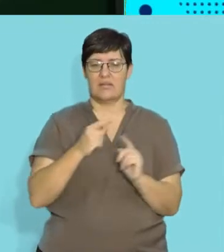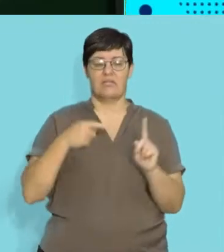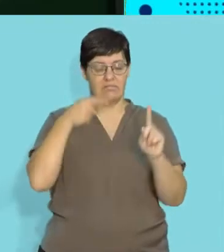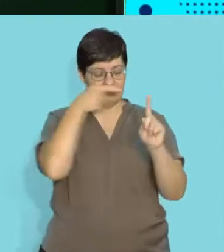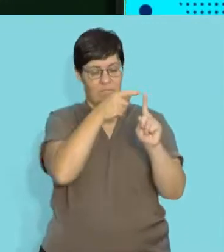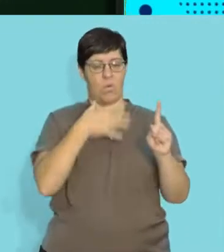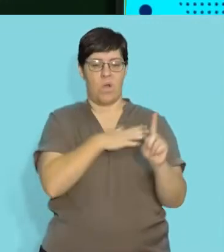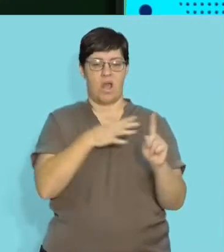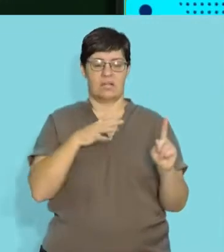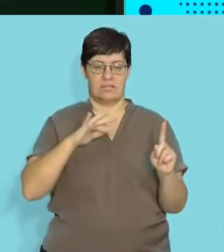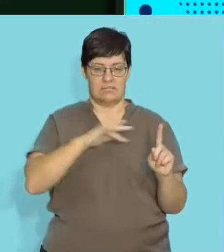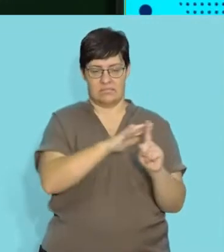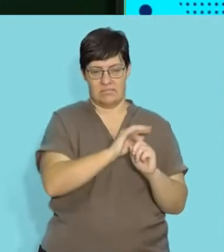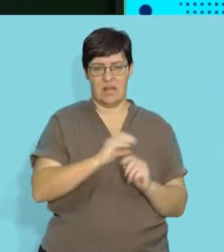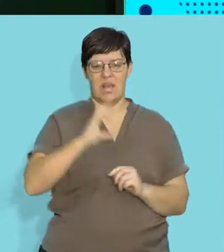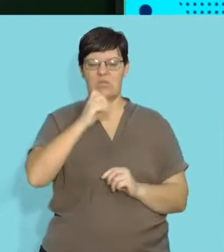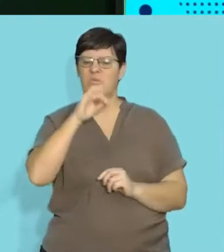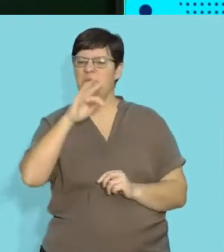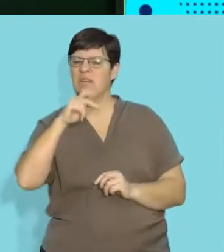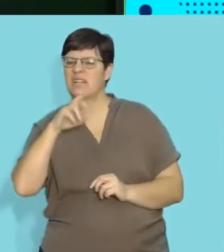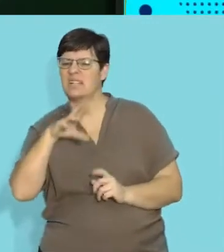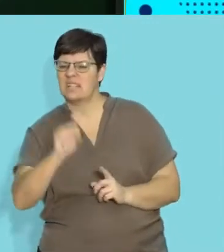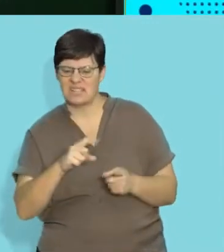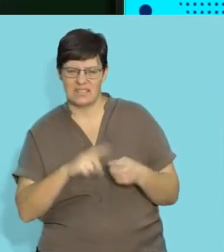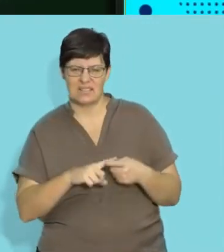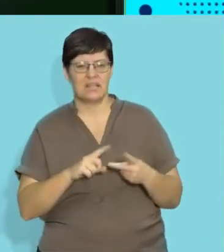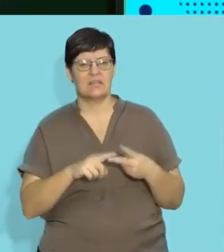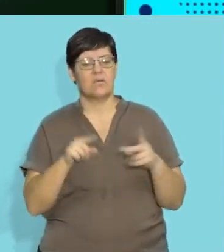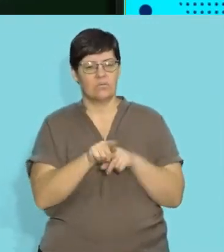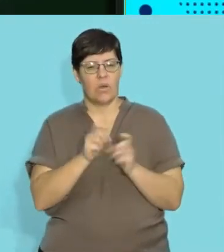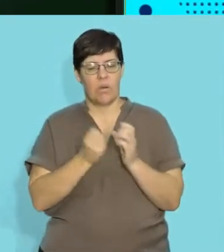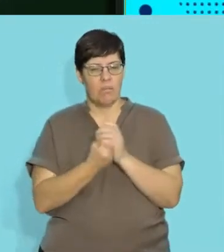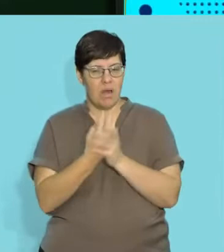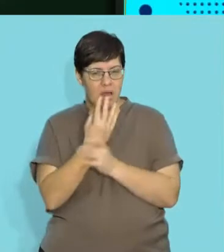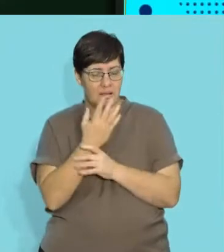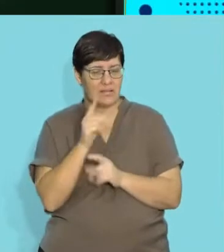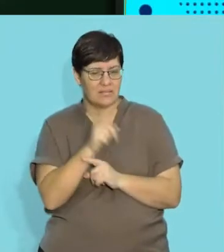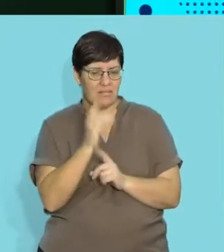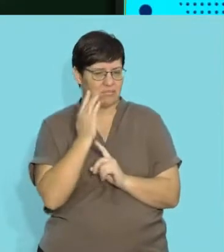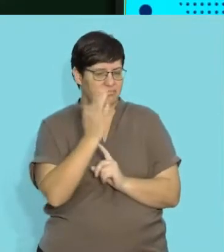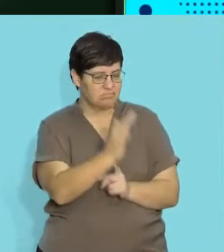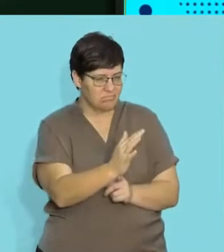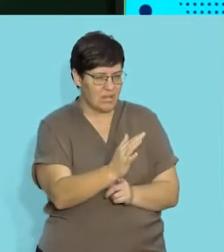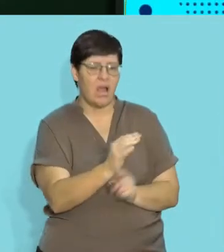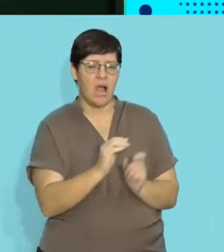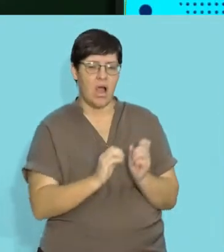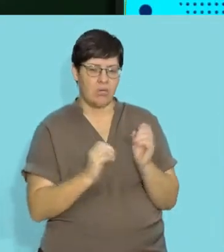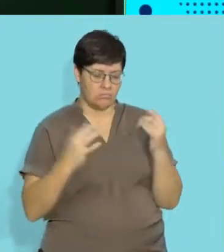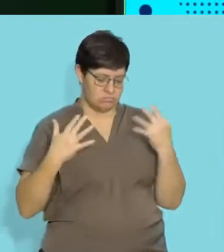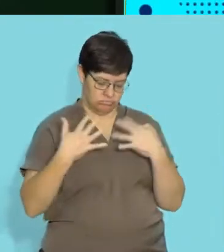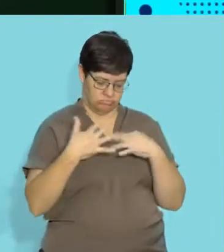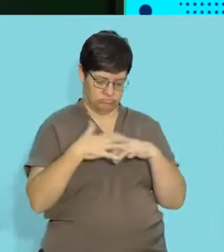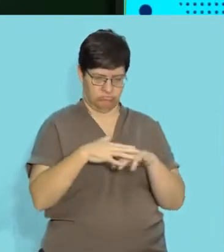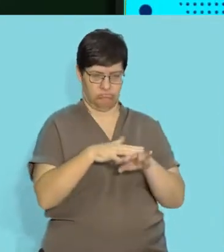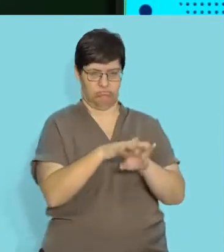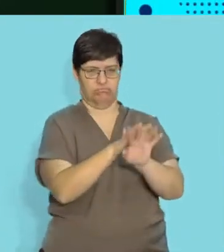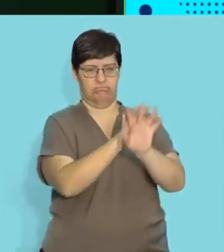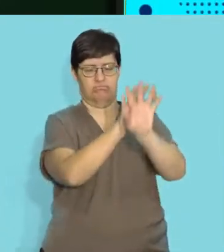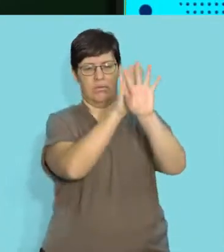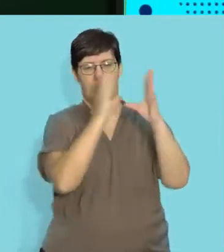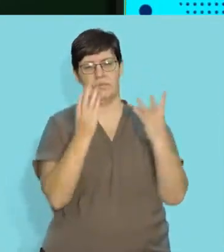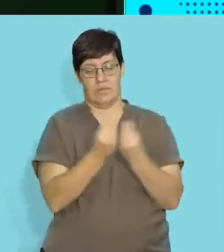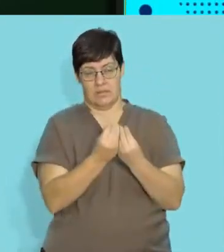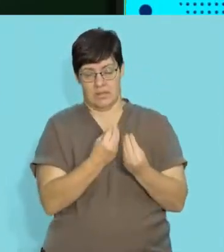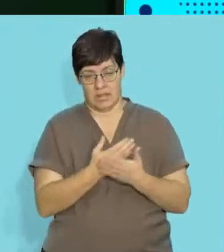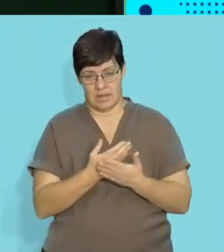grow towards a solid object. So we see this in amongst your creepers. We also see this among plants and how they gather together and grow